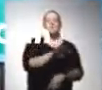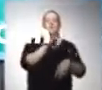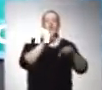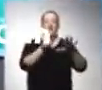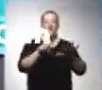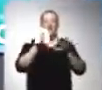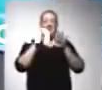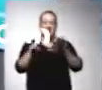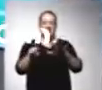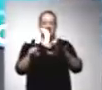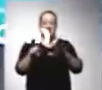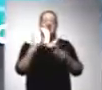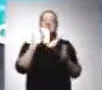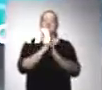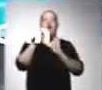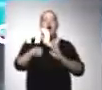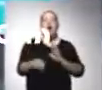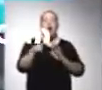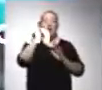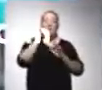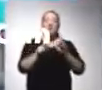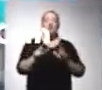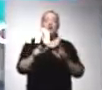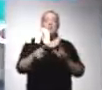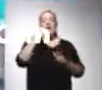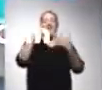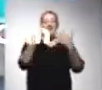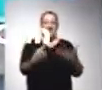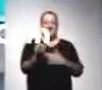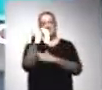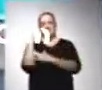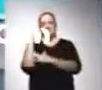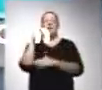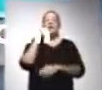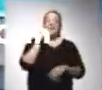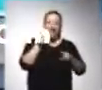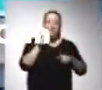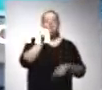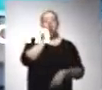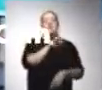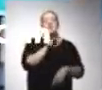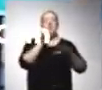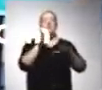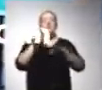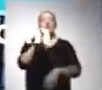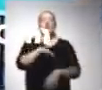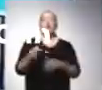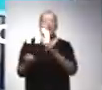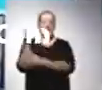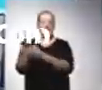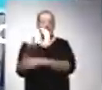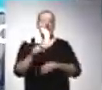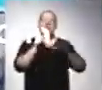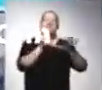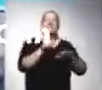how where the lava's not dropping, how red and hot it is under the surface. Check that out. Lava's trying to cool. It's been